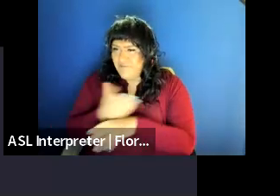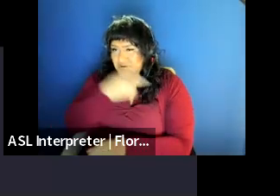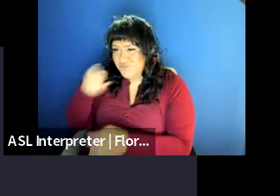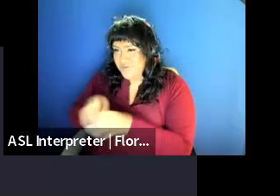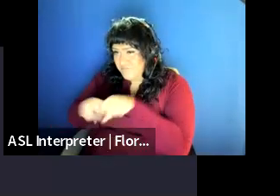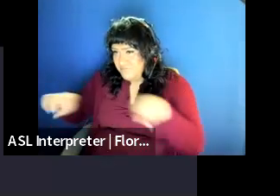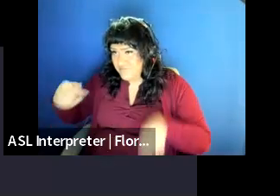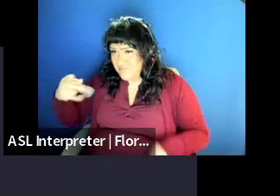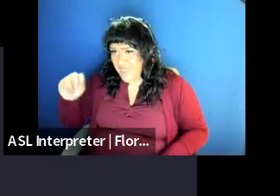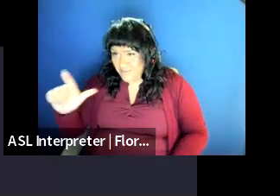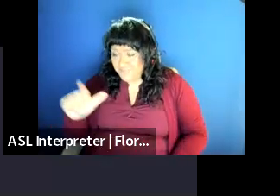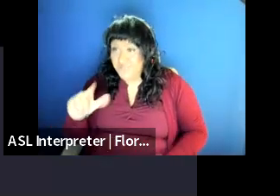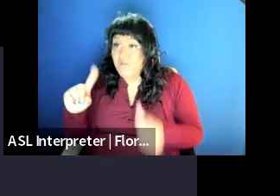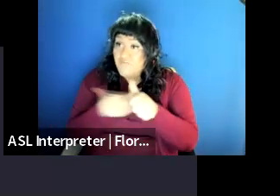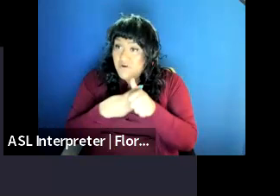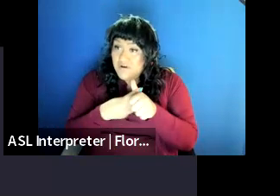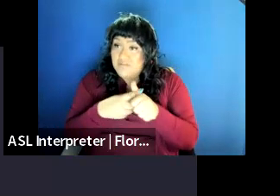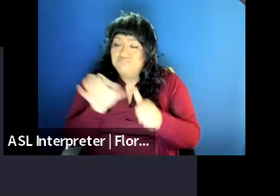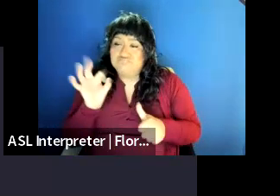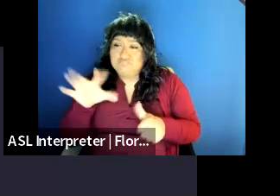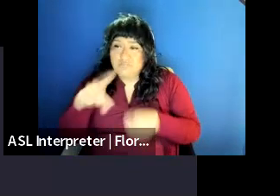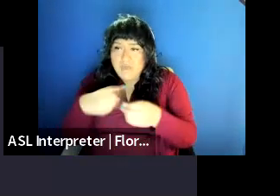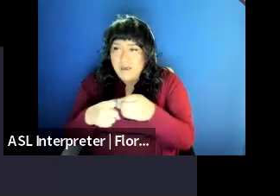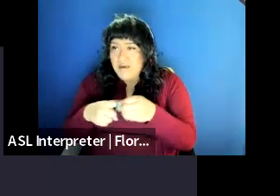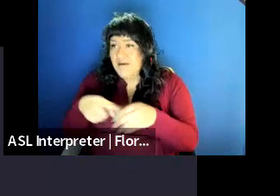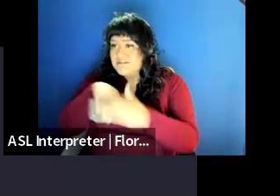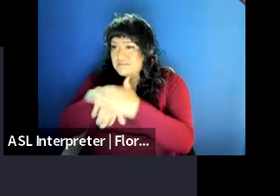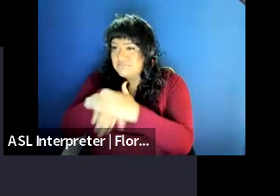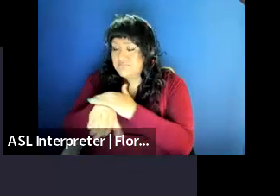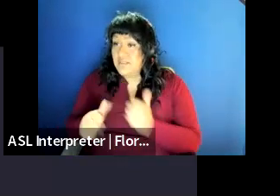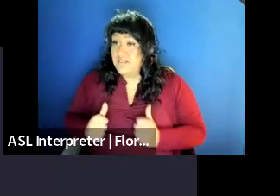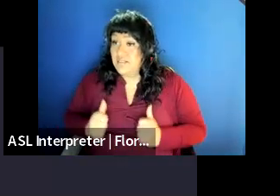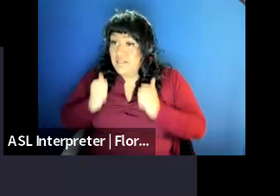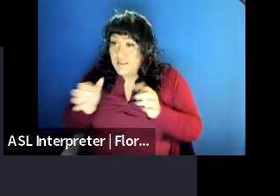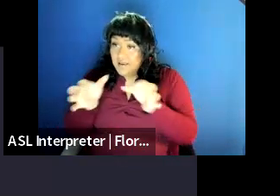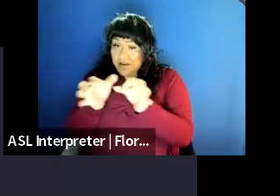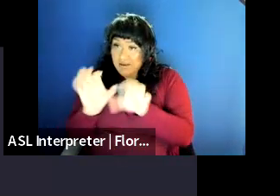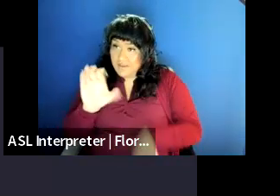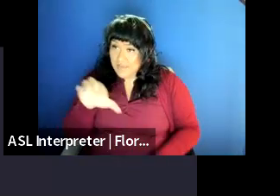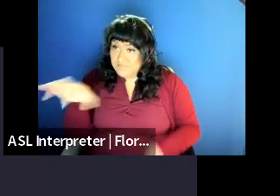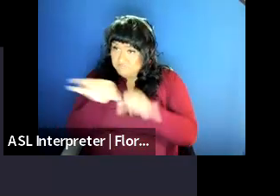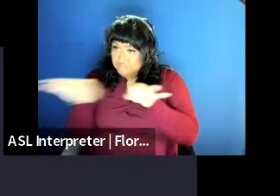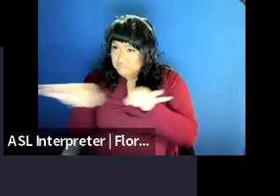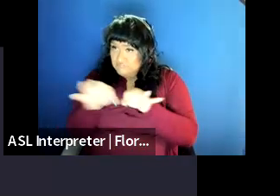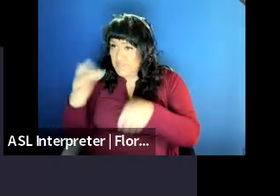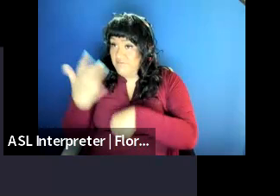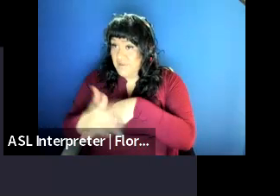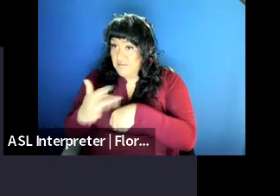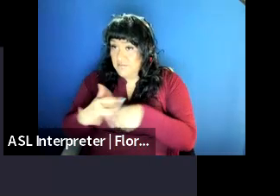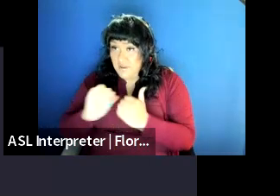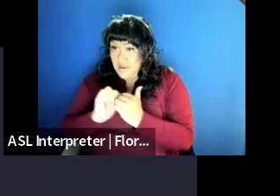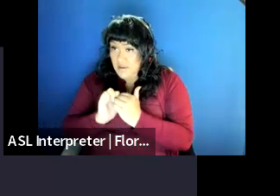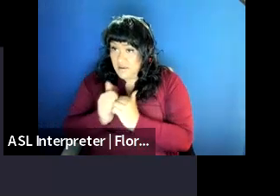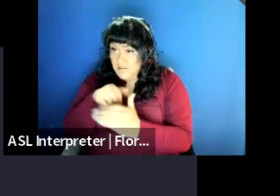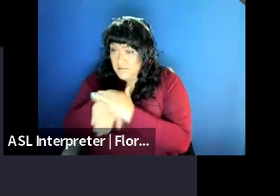So the first note is about accessibility. Live closed captioning is available for today's event. You can click the closed caption button to